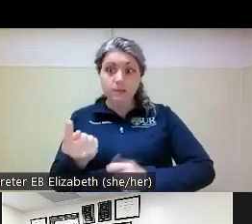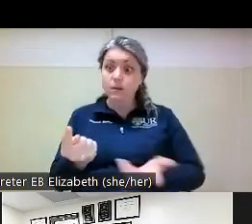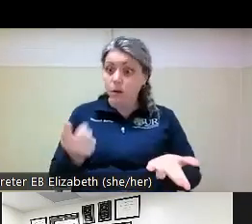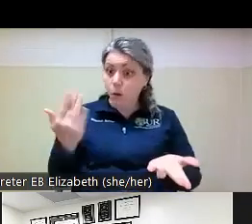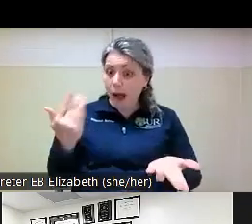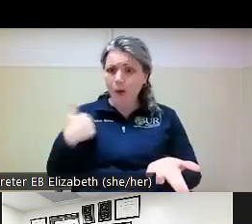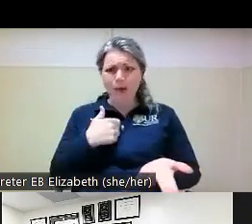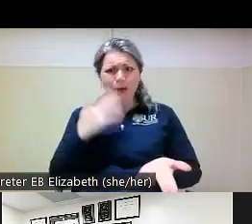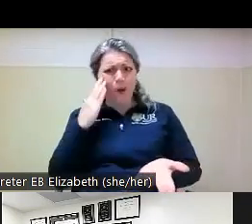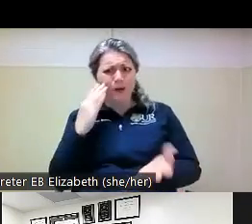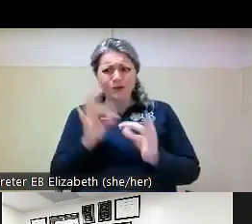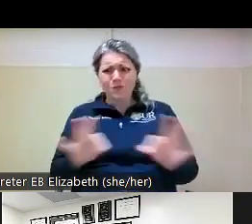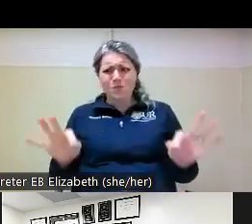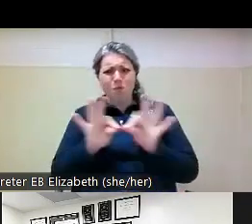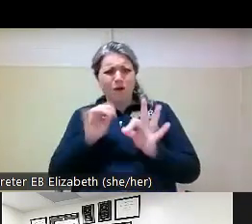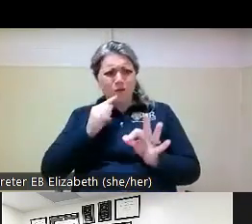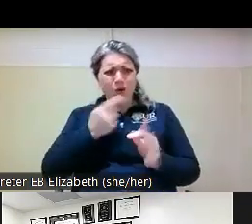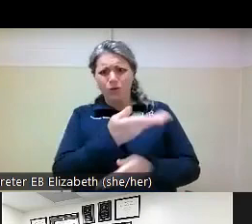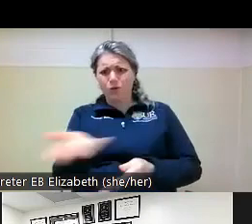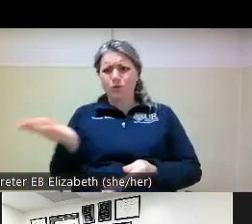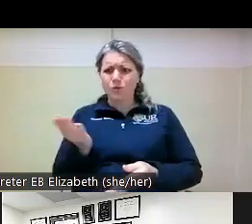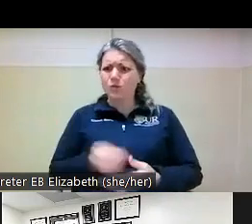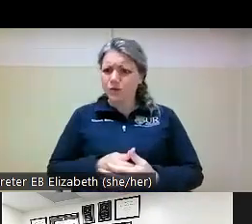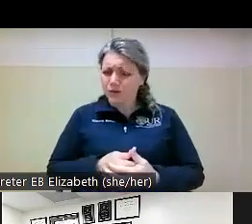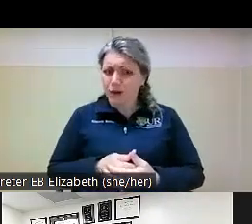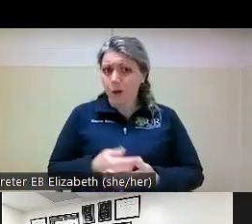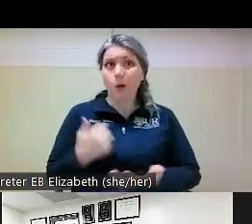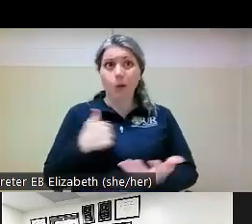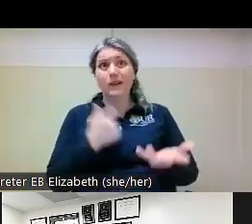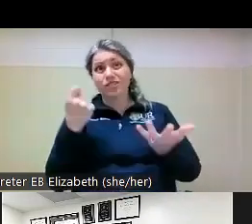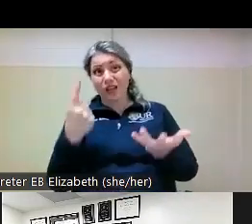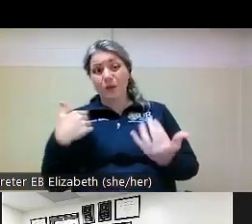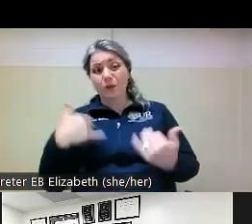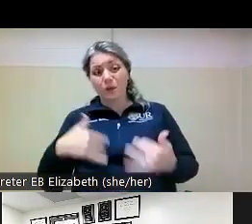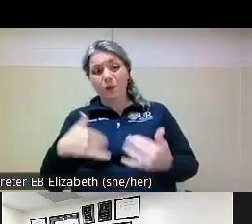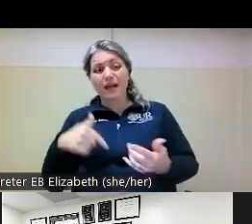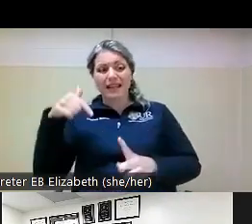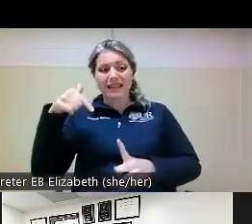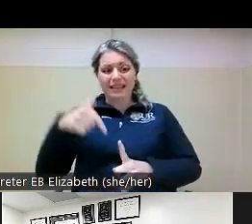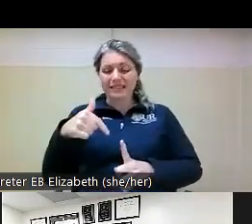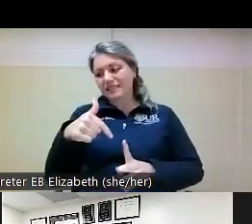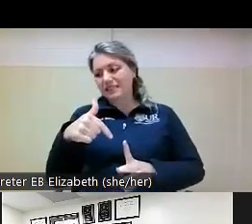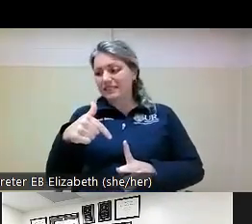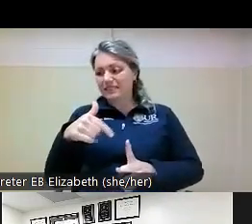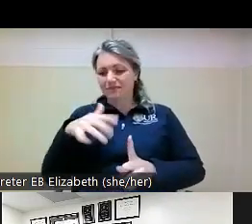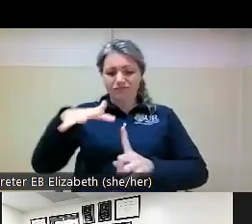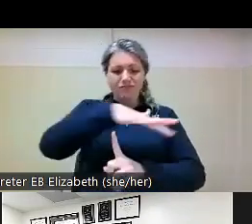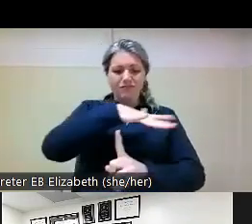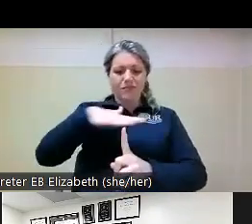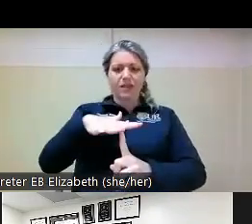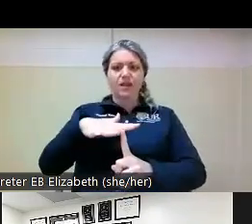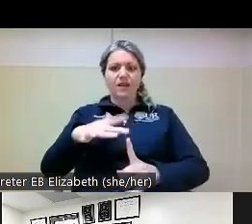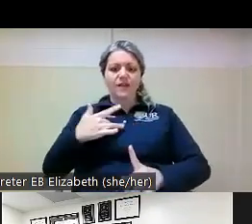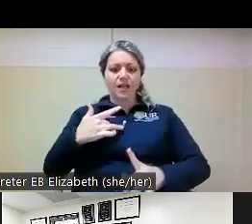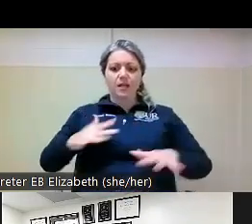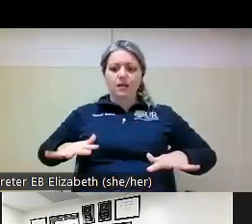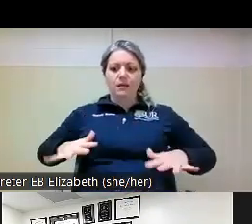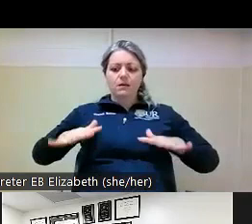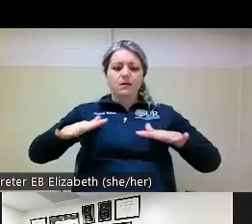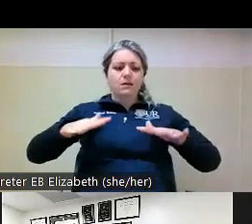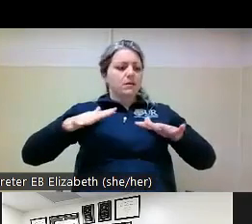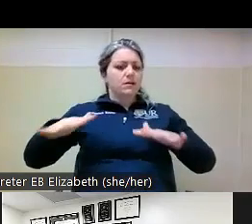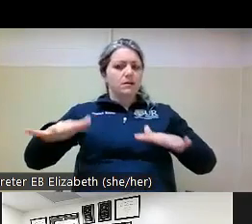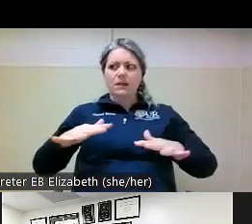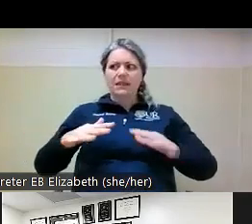how important that is. Because we realize that there's a lot of anxiety about